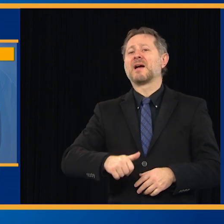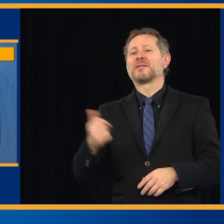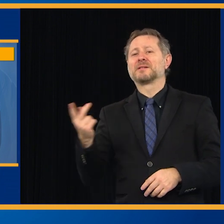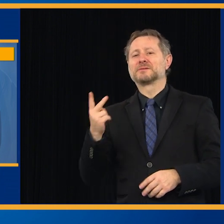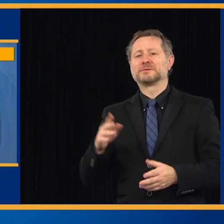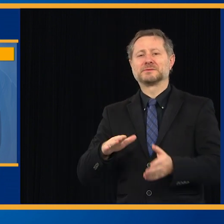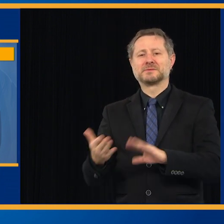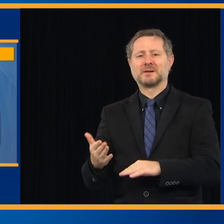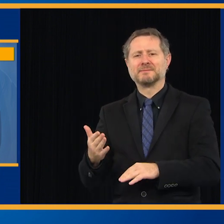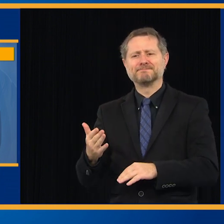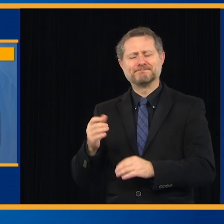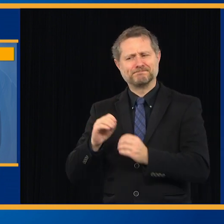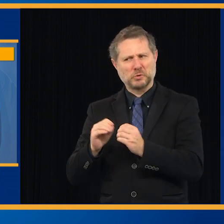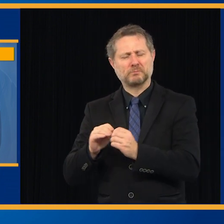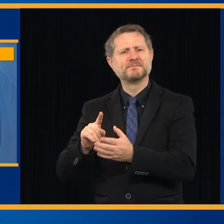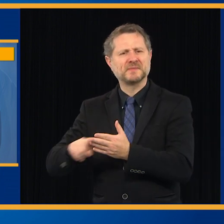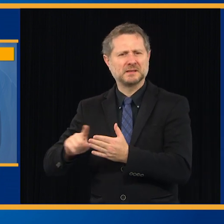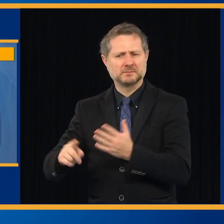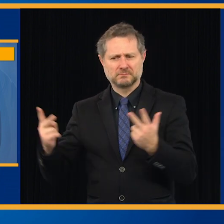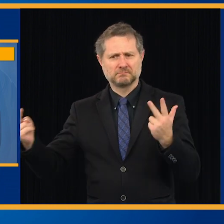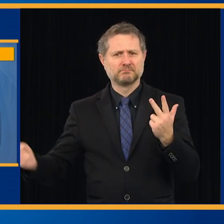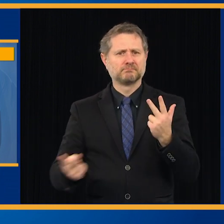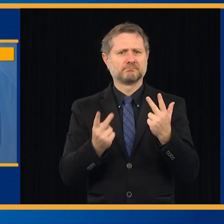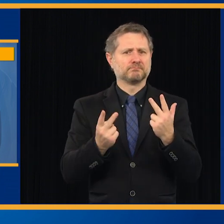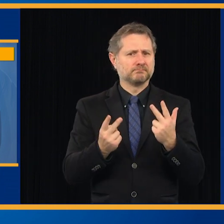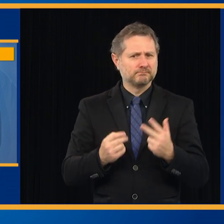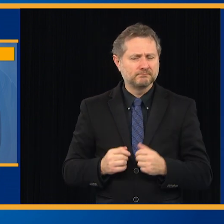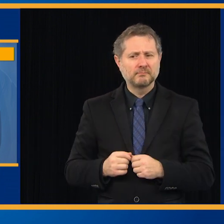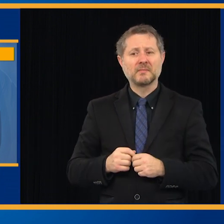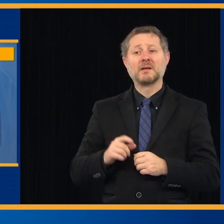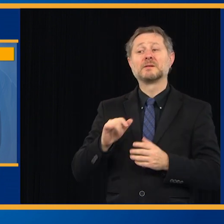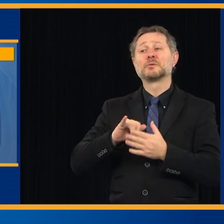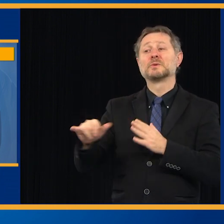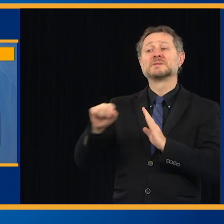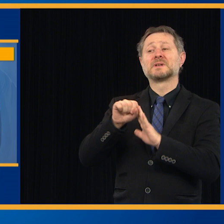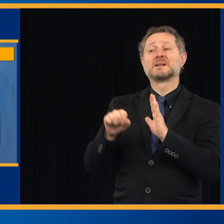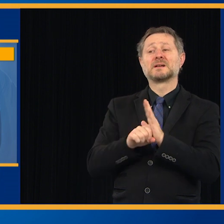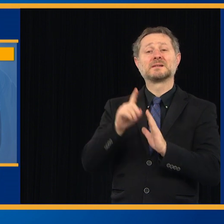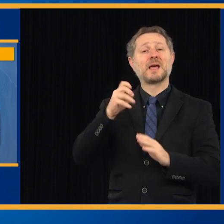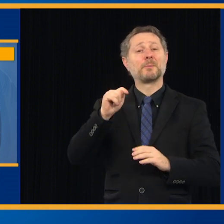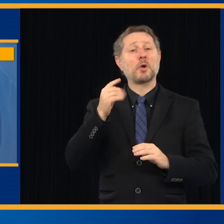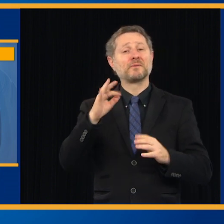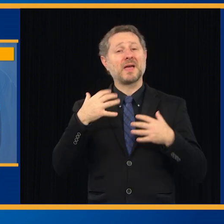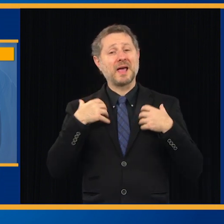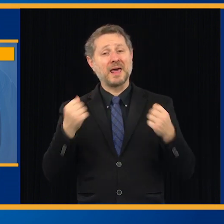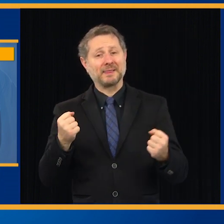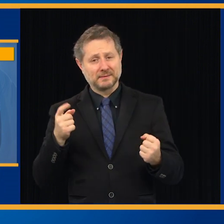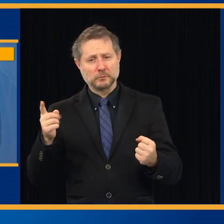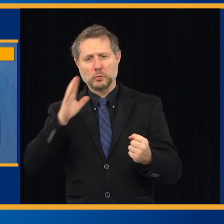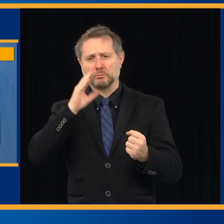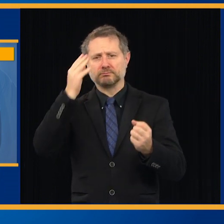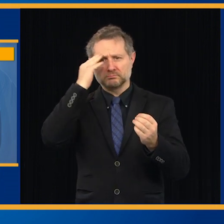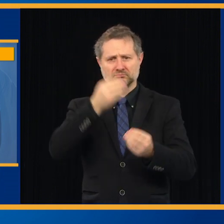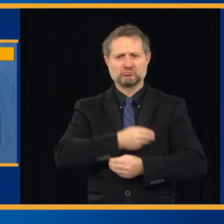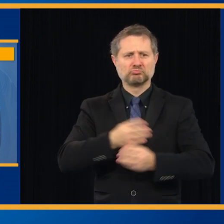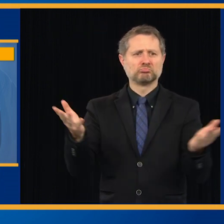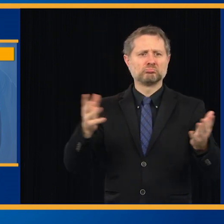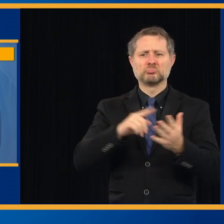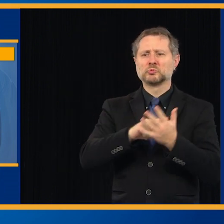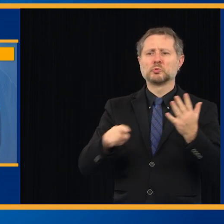this same situation. The New York State Department of Health is going to notify all the other state departments of